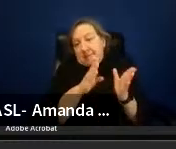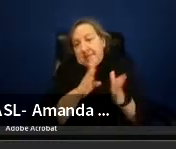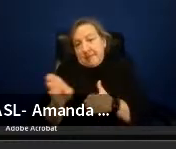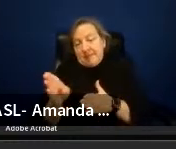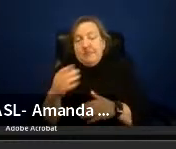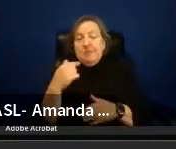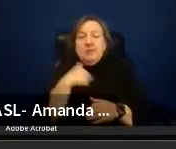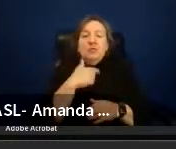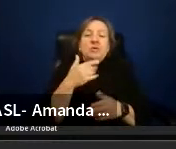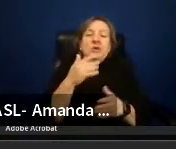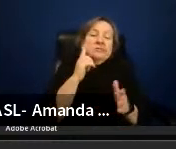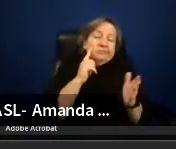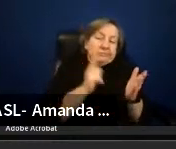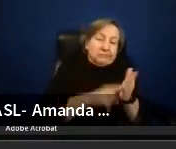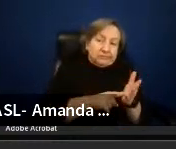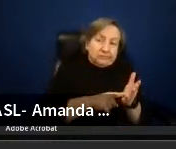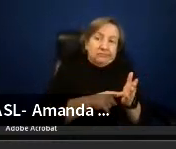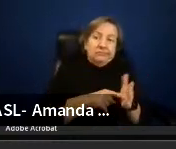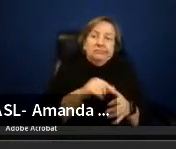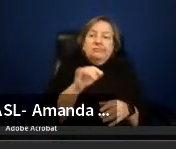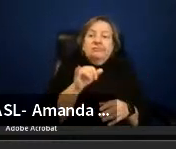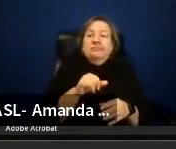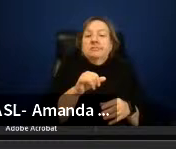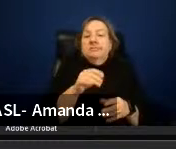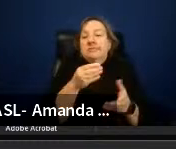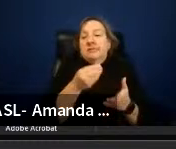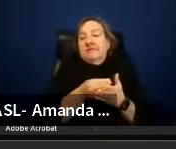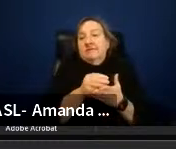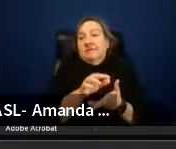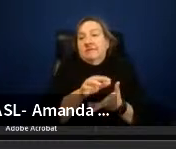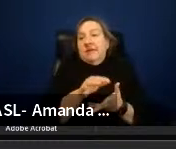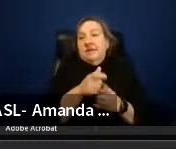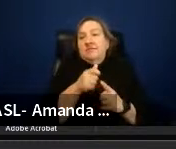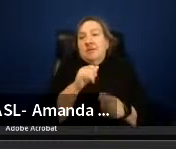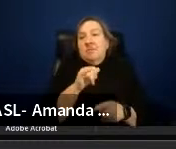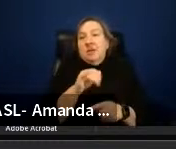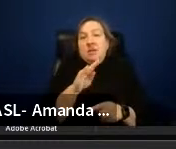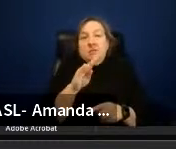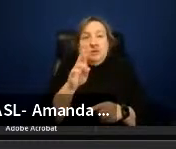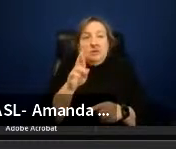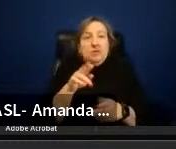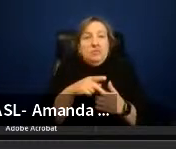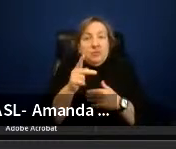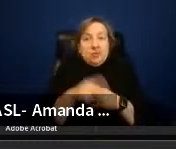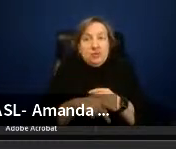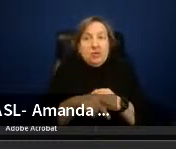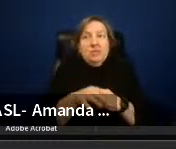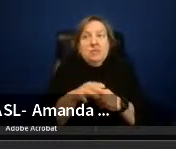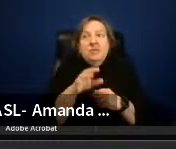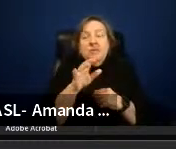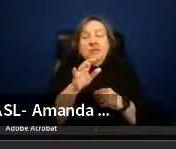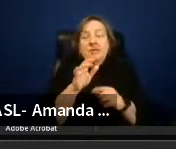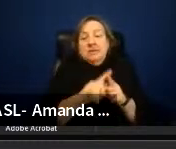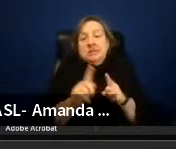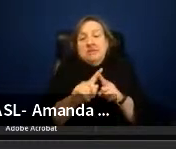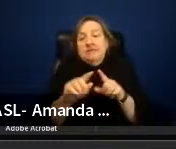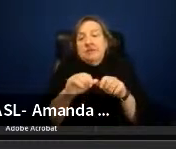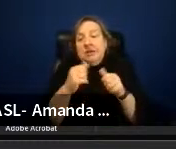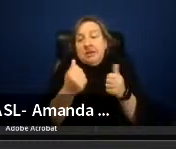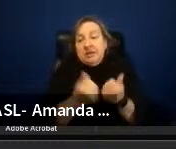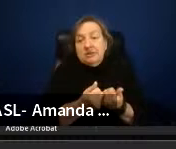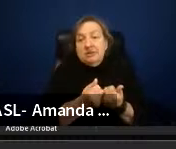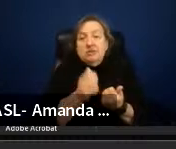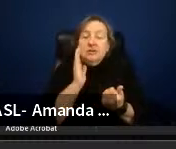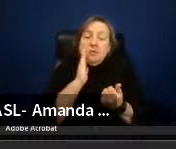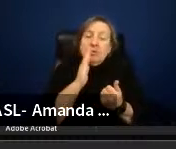So we have identified then that the funding source would be IBR program and that the different agencies would be